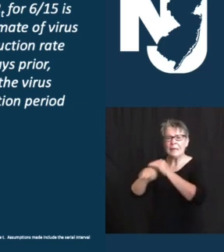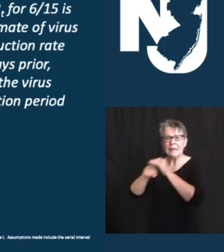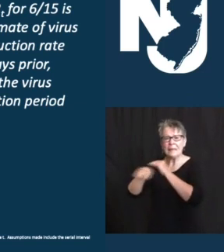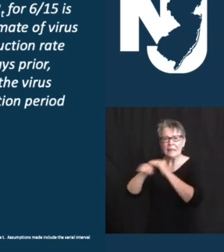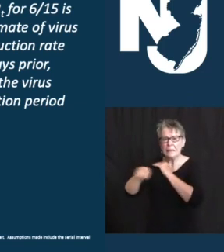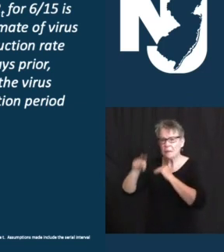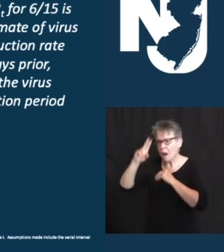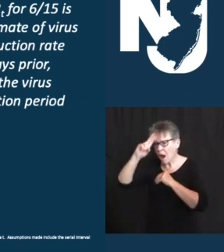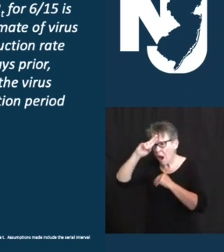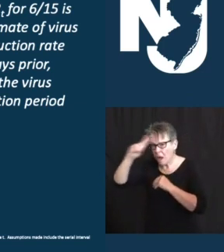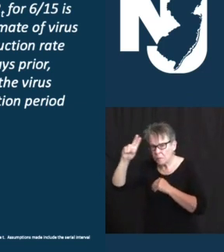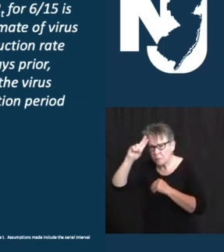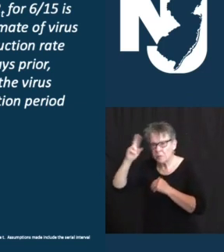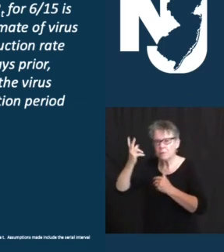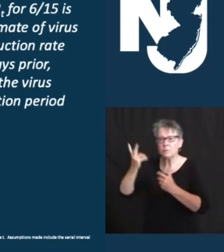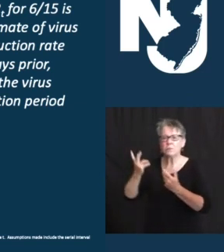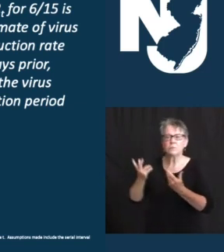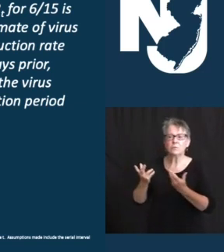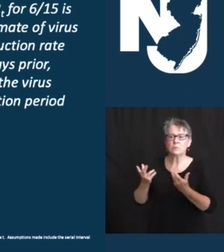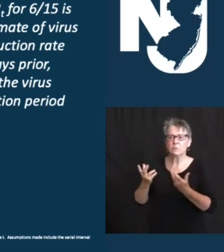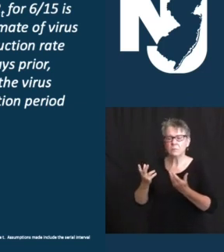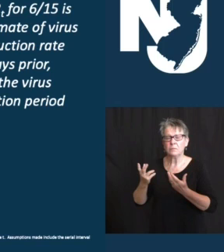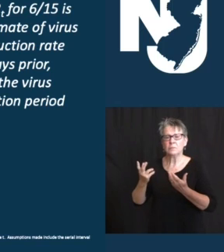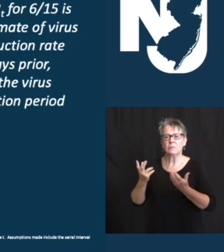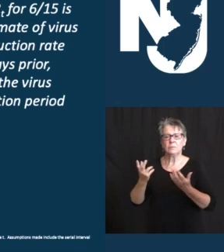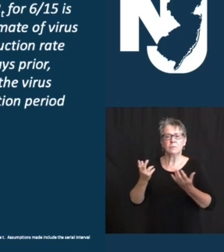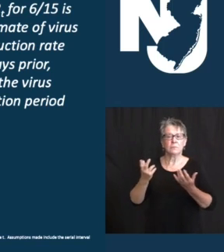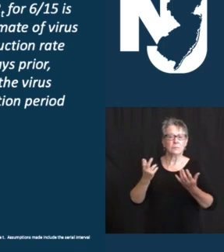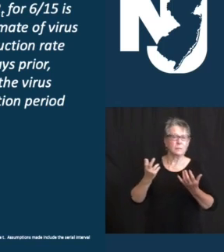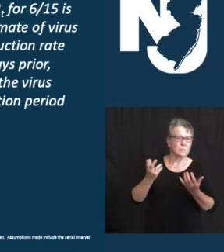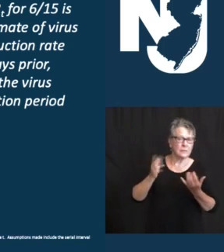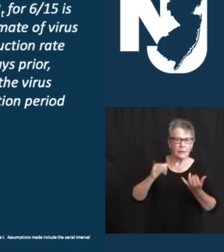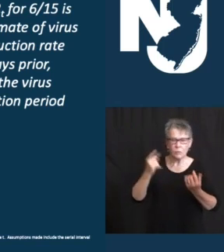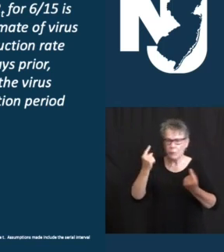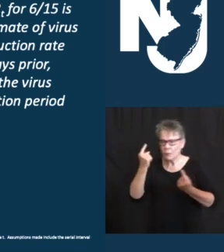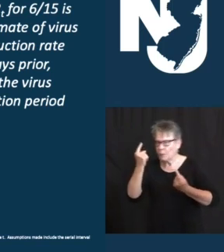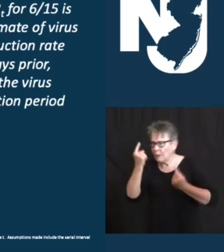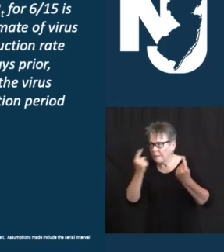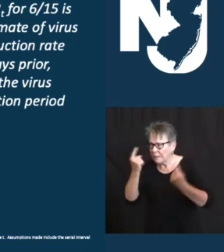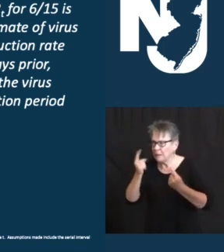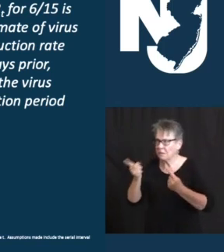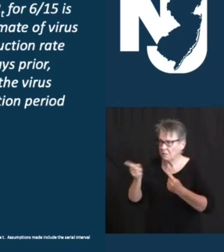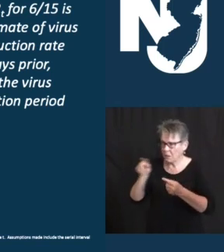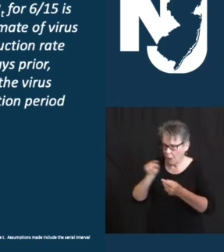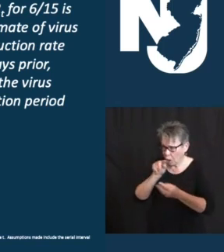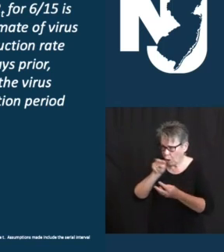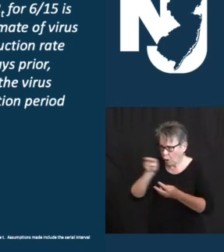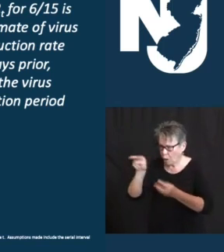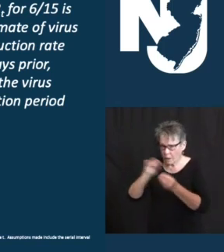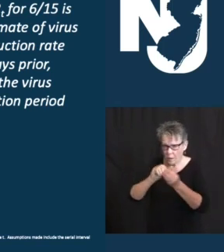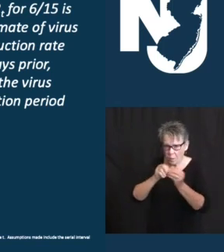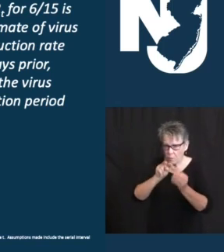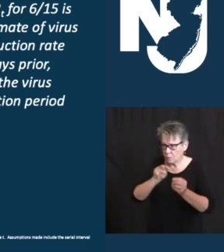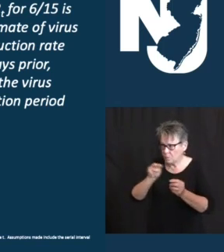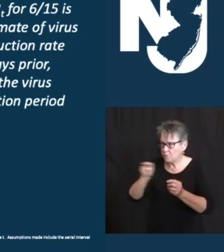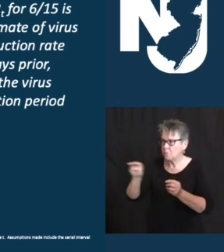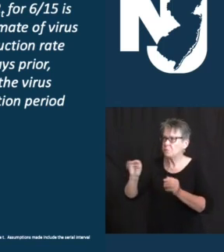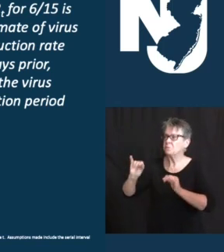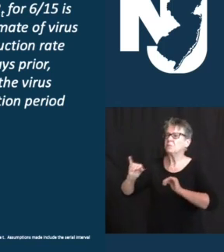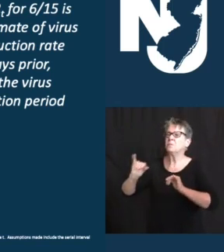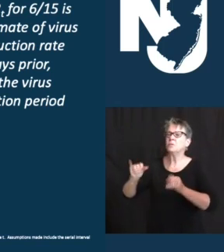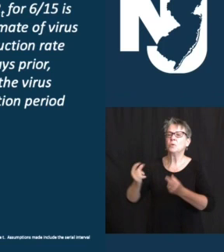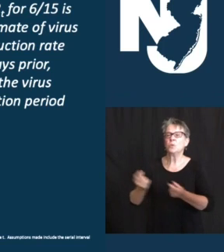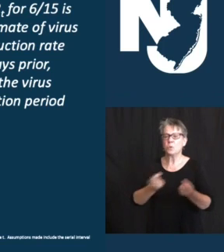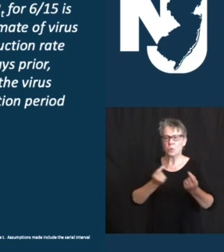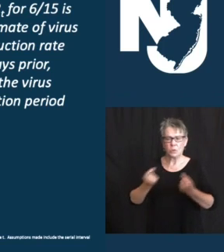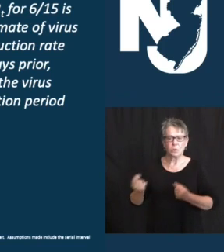spot positivity and rate of transmission. They're still among the best in the nation, but that's something that I know you watch like a hawk in your team. Now,